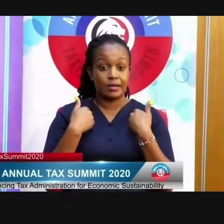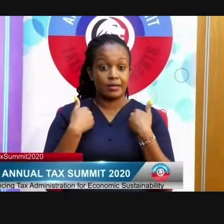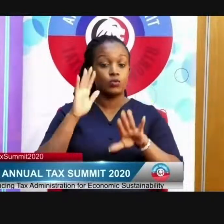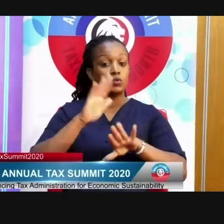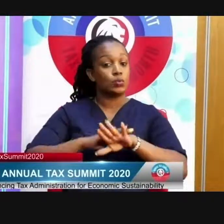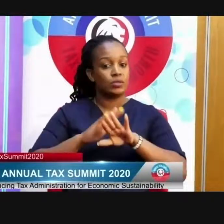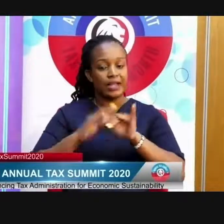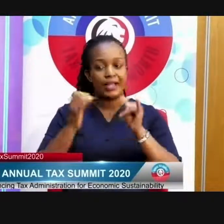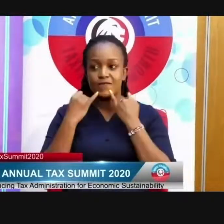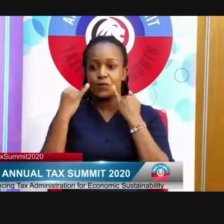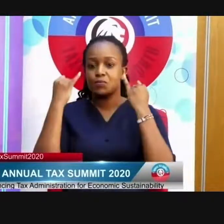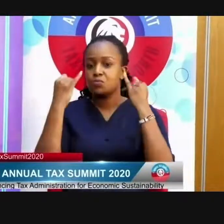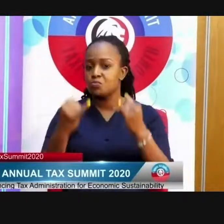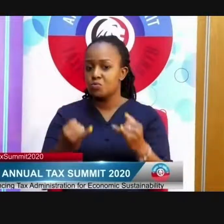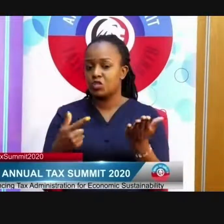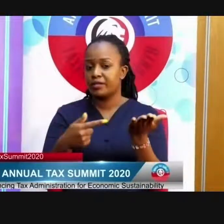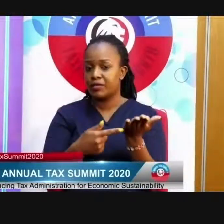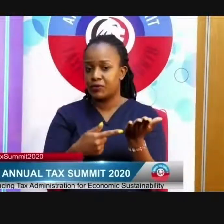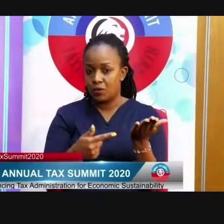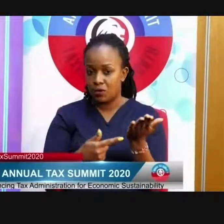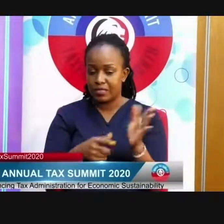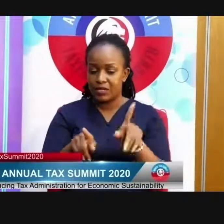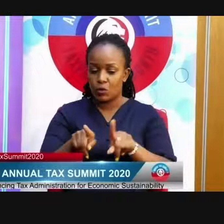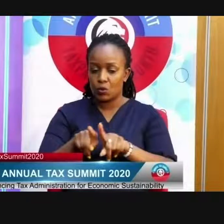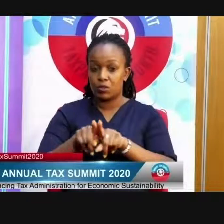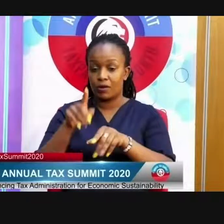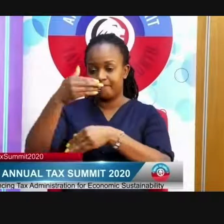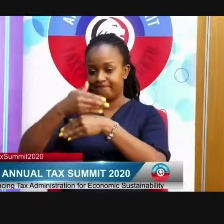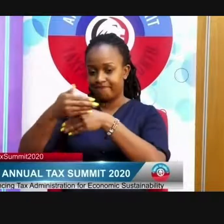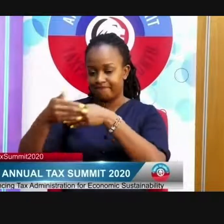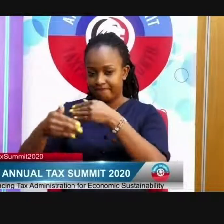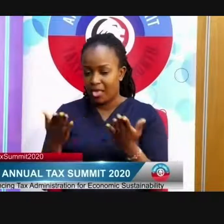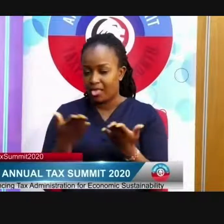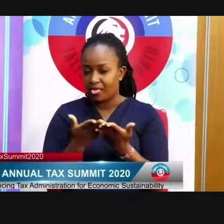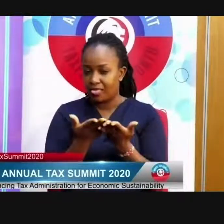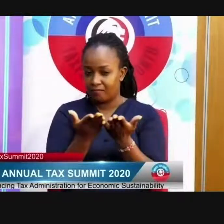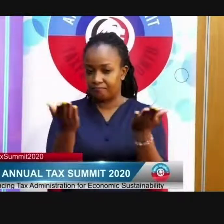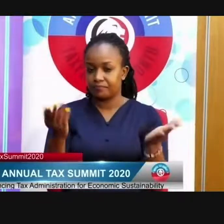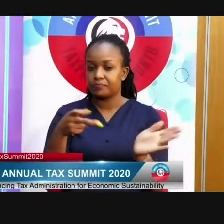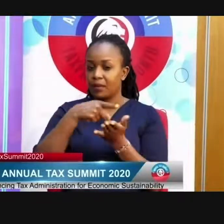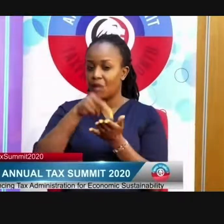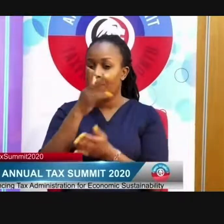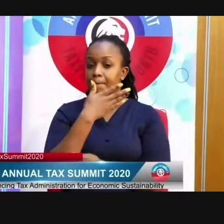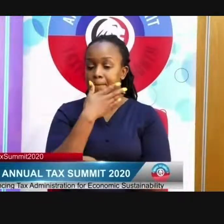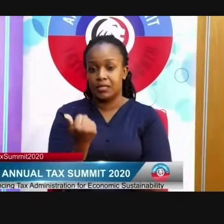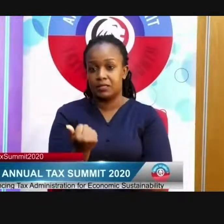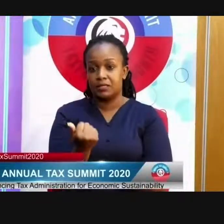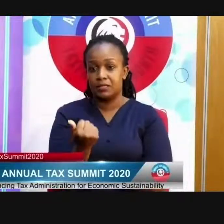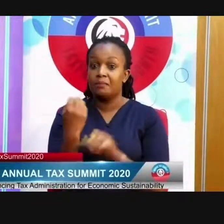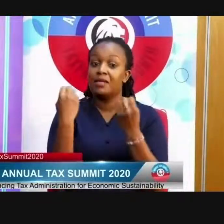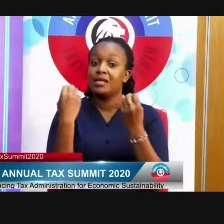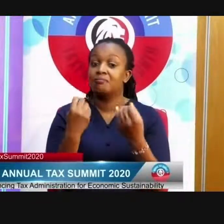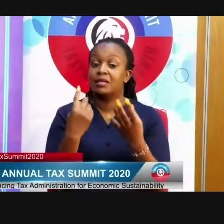technology infrastructure were the ones who came out better out of this. In the many conversations I've had,